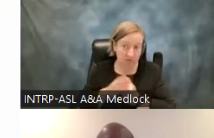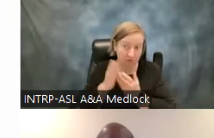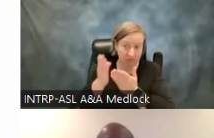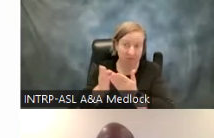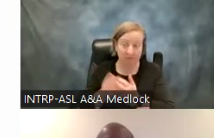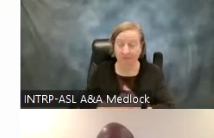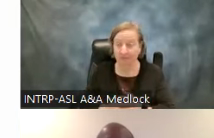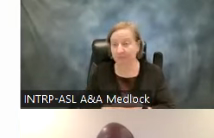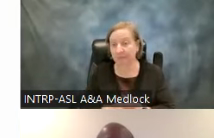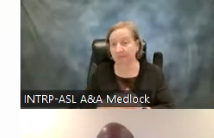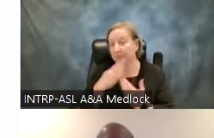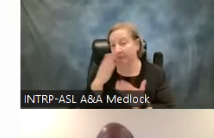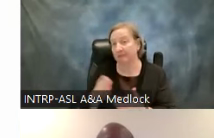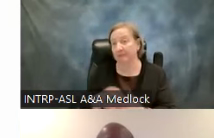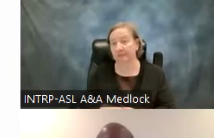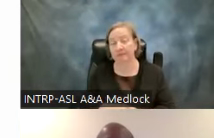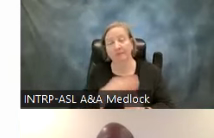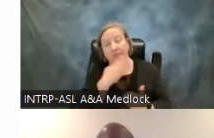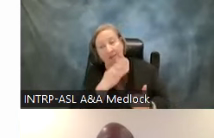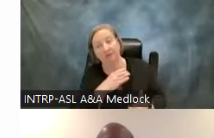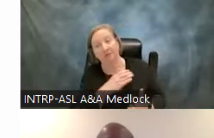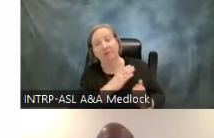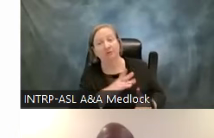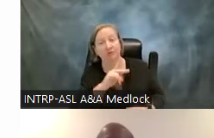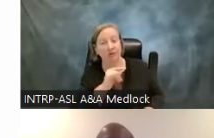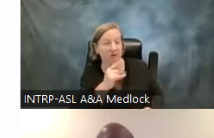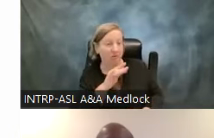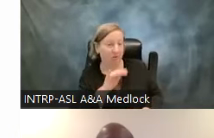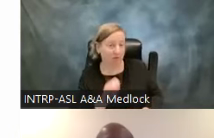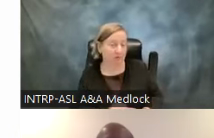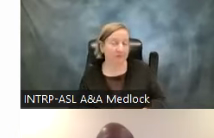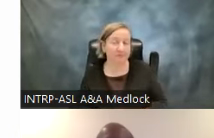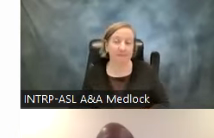recommendation. Thank you. Thank you, Commissioner Catherine.